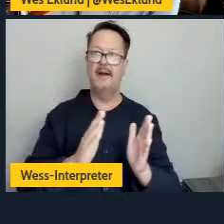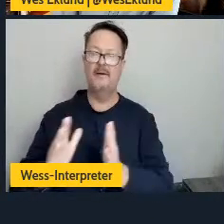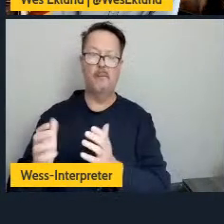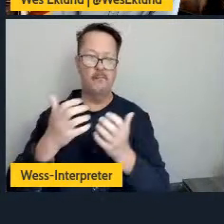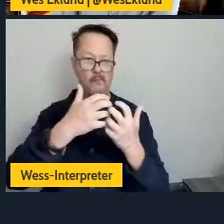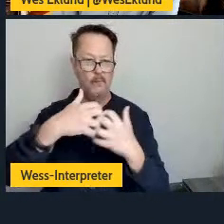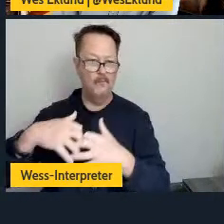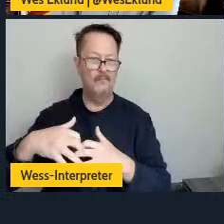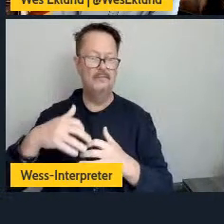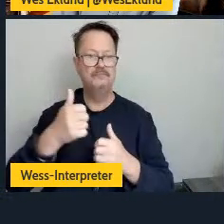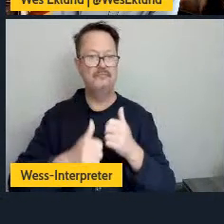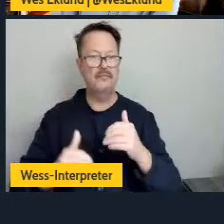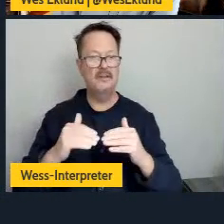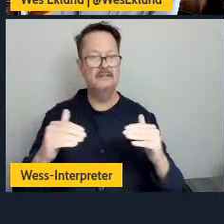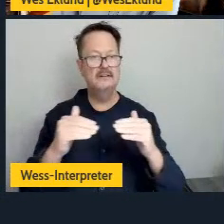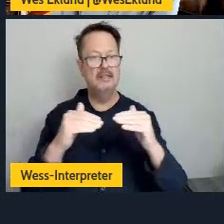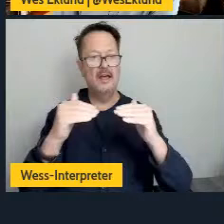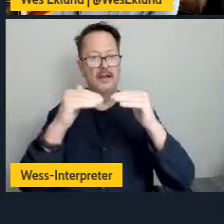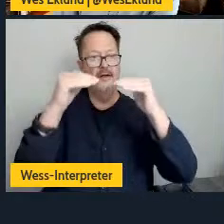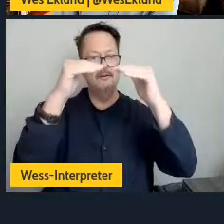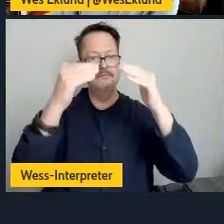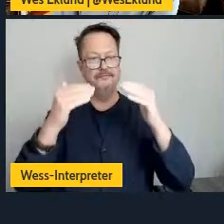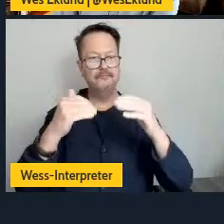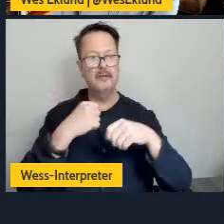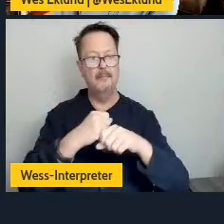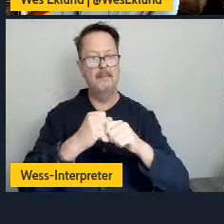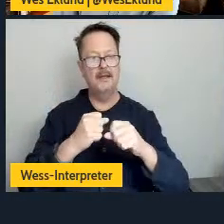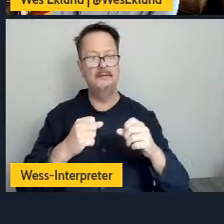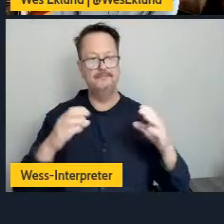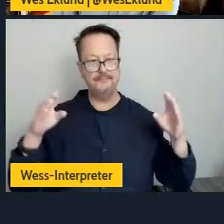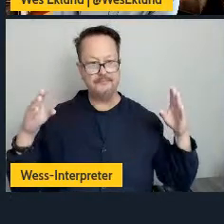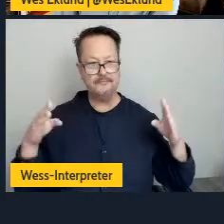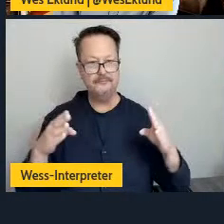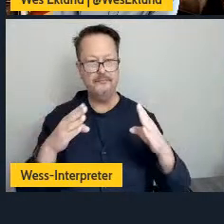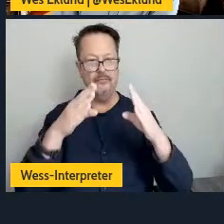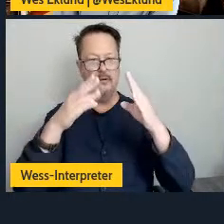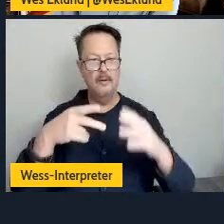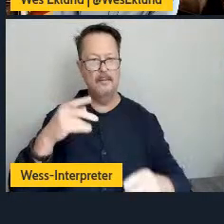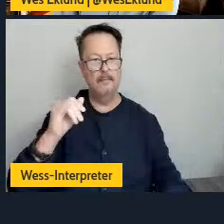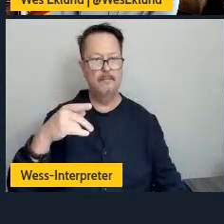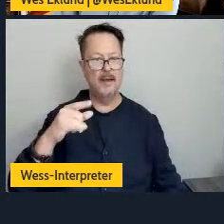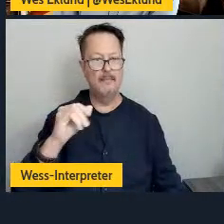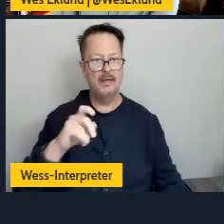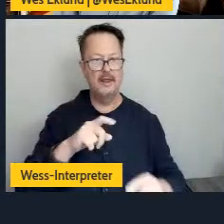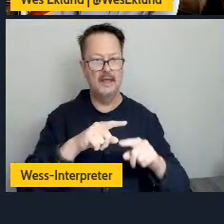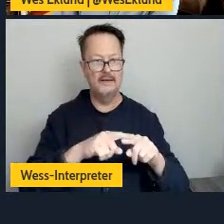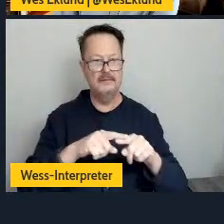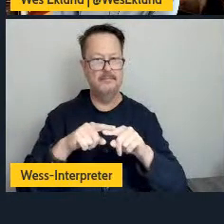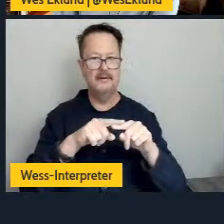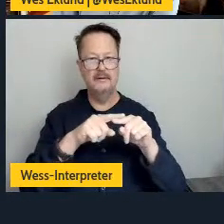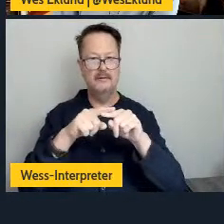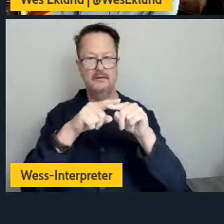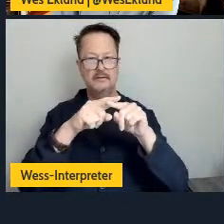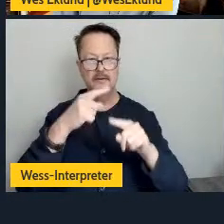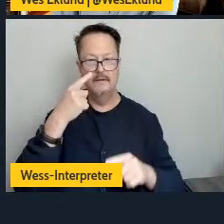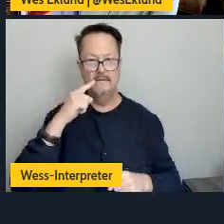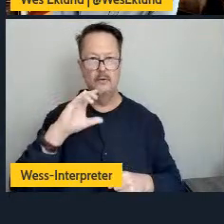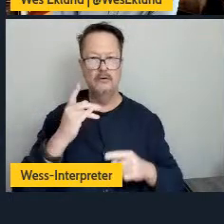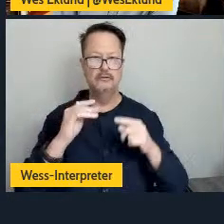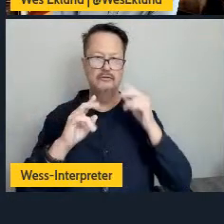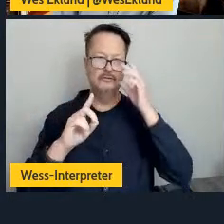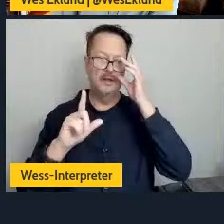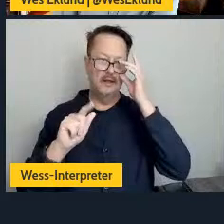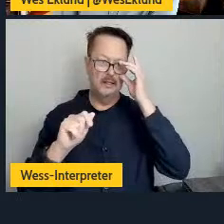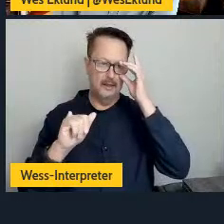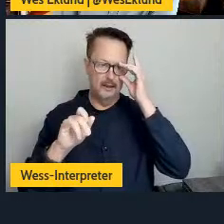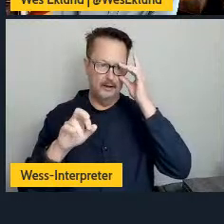each layer kind of creates pipelines and dependencies for child layers. And